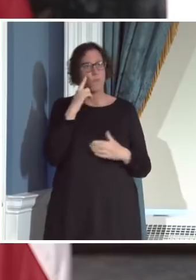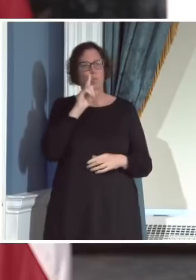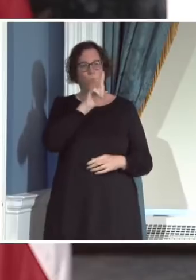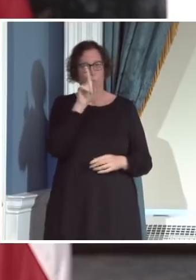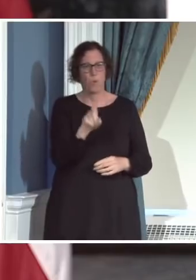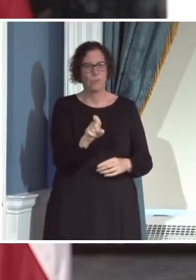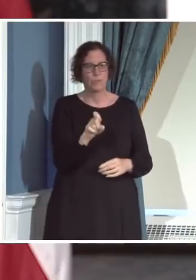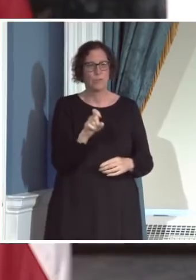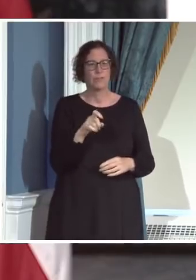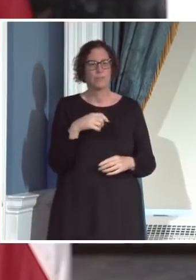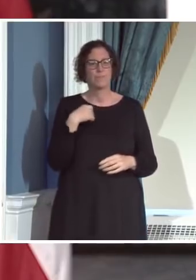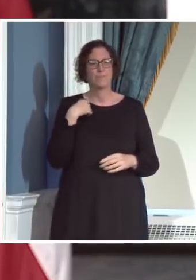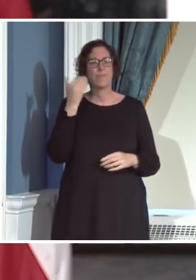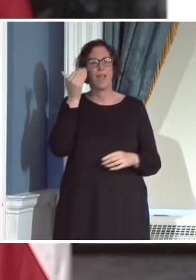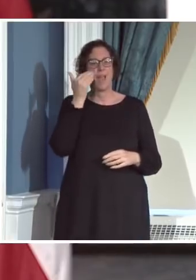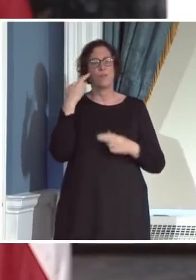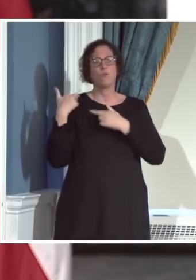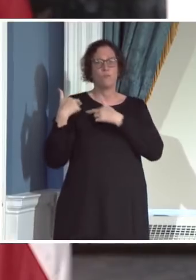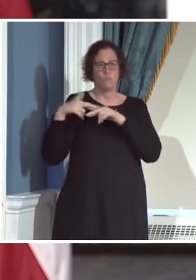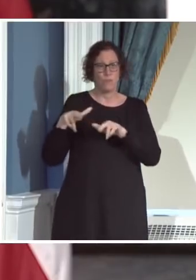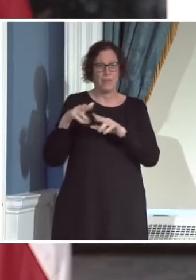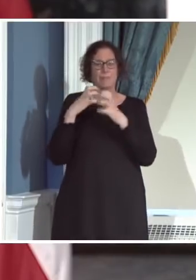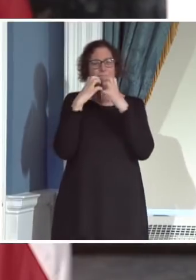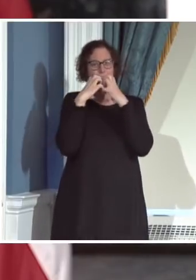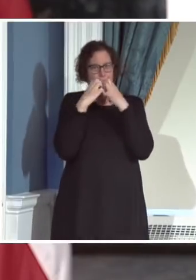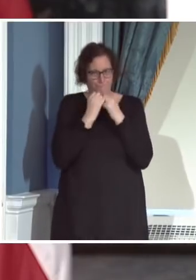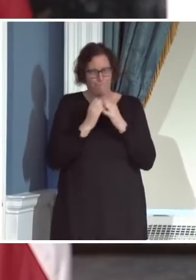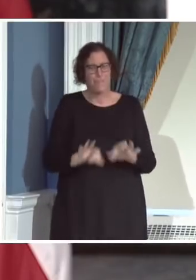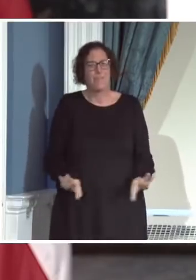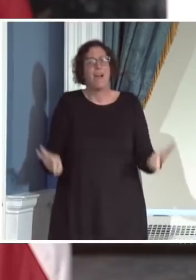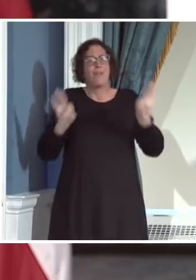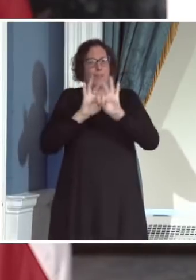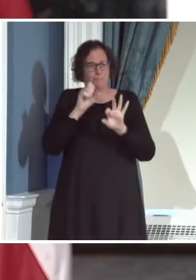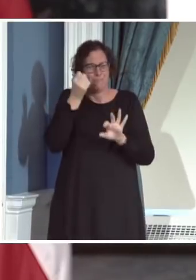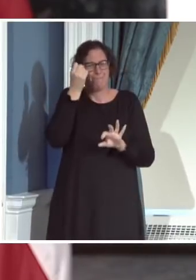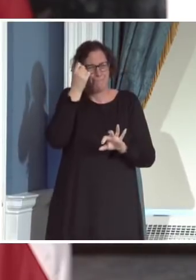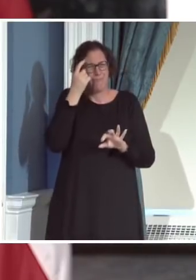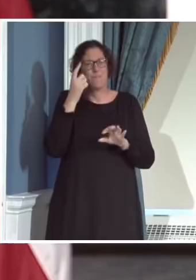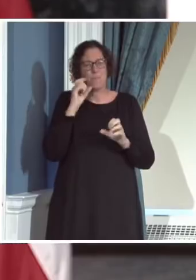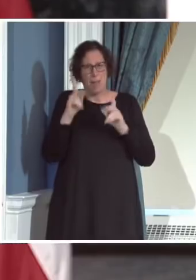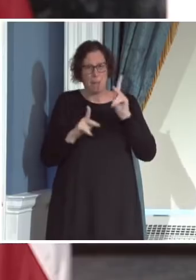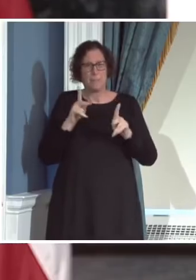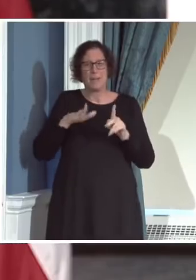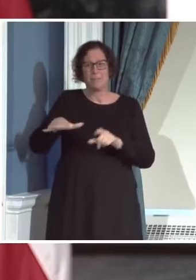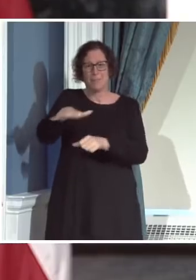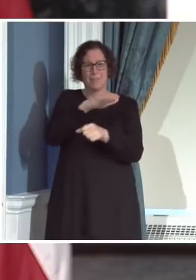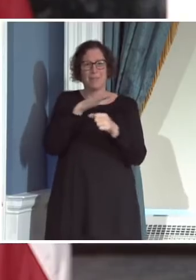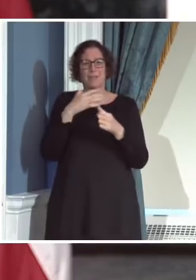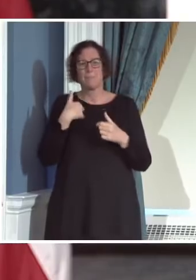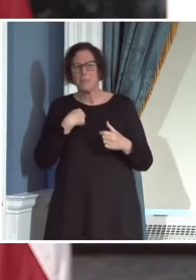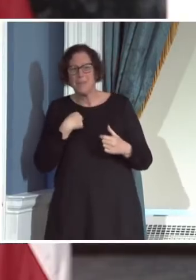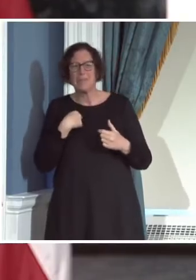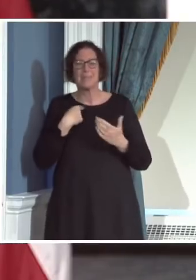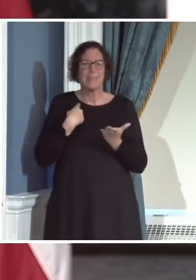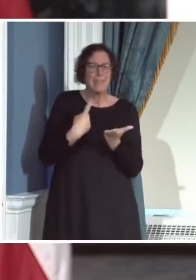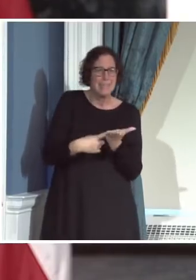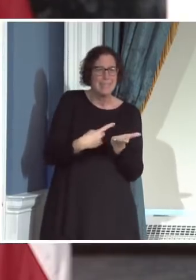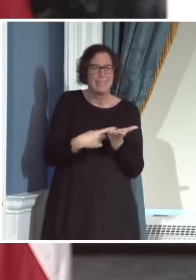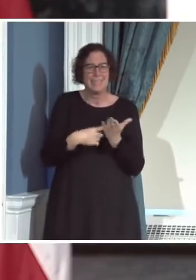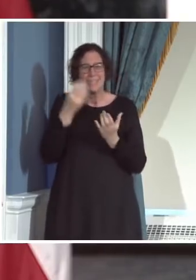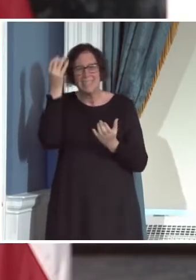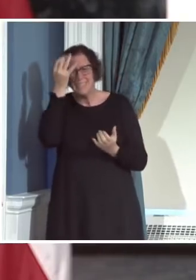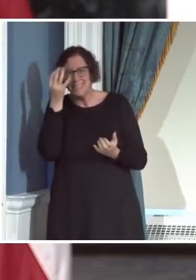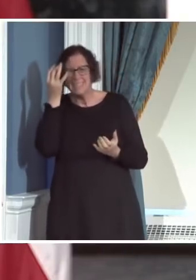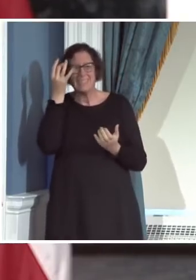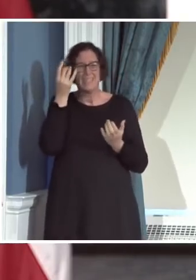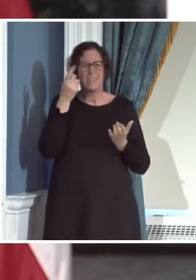but the broader issue of what's the morally right thing to do, what's the right thing to do from the perspective of faith, with some of the great faith leaders